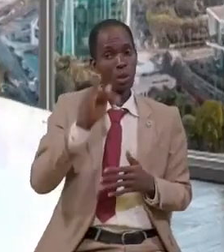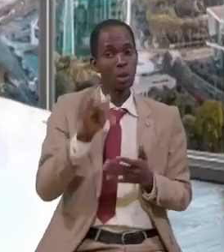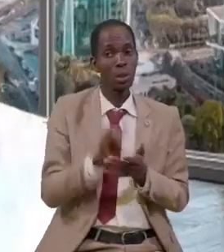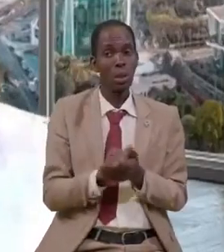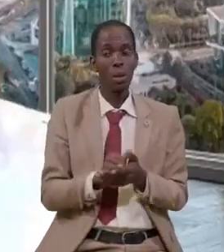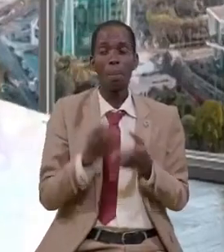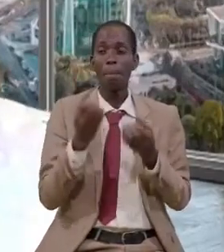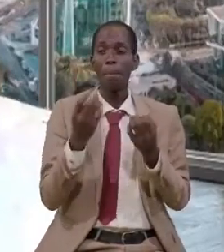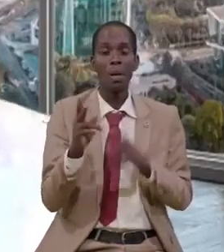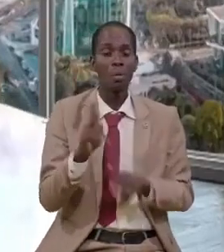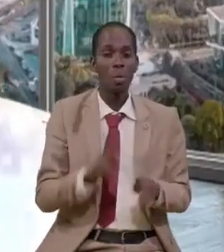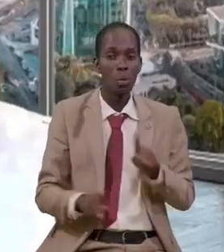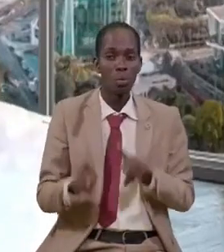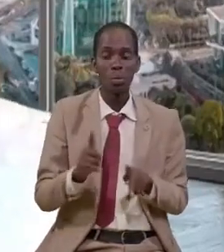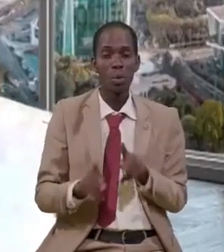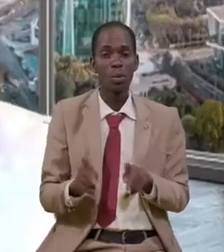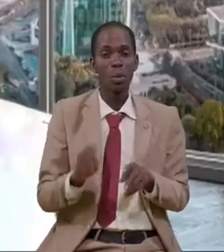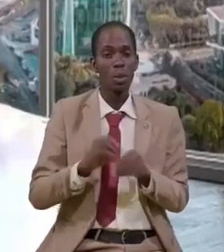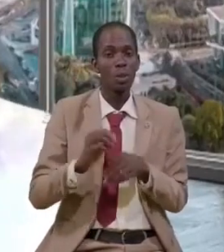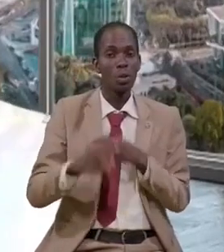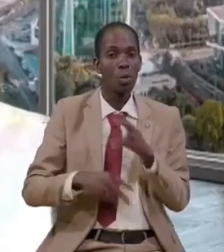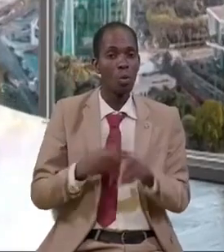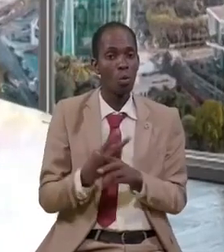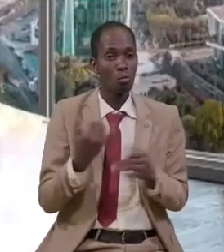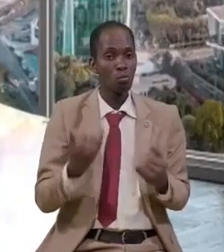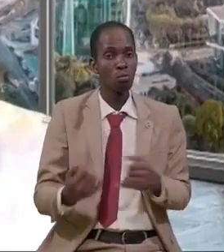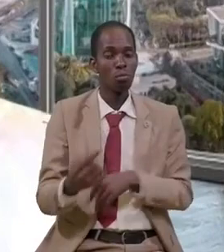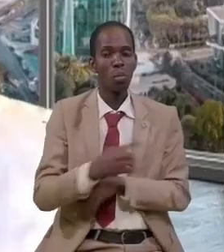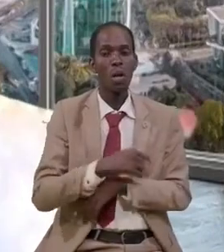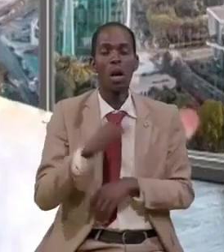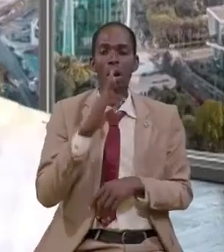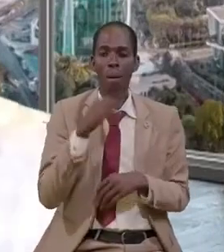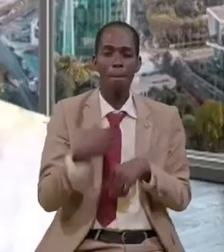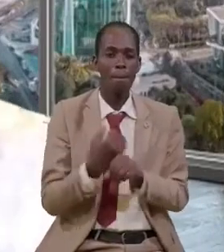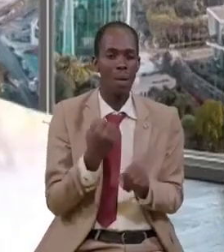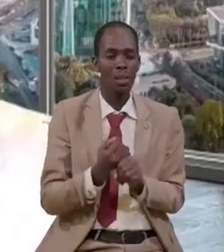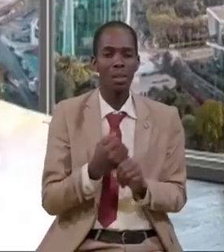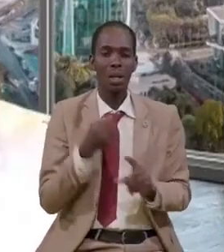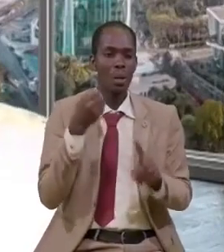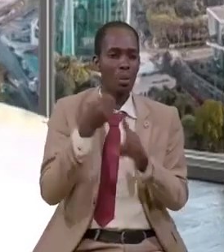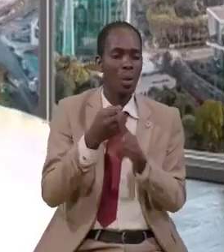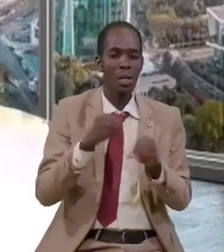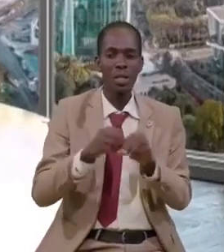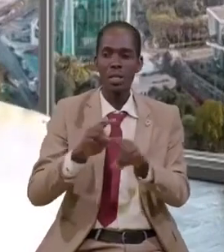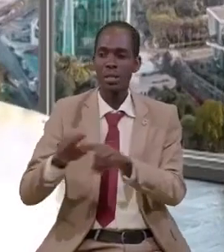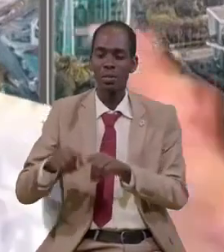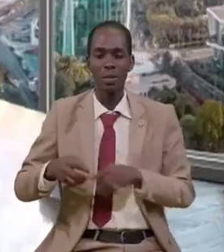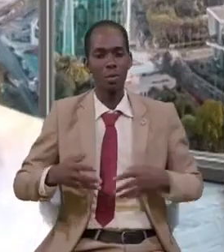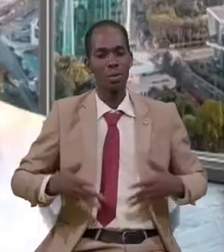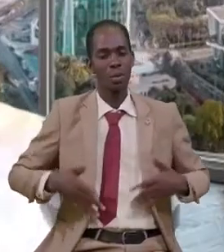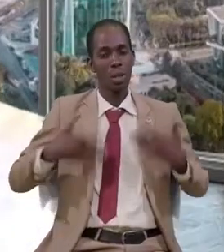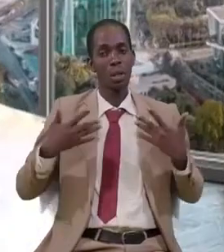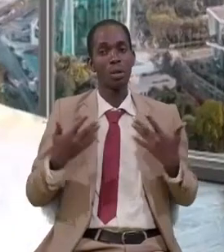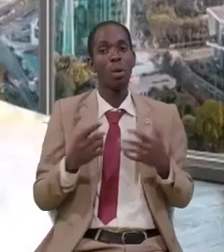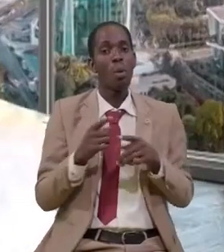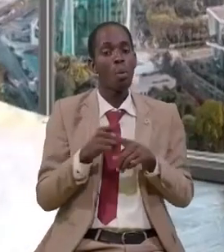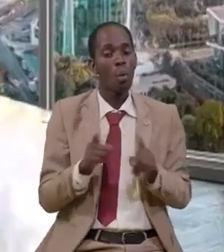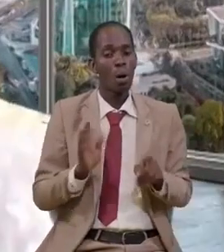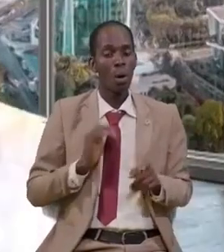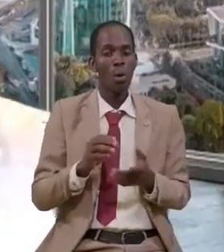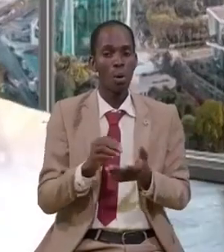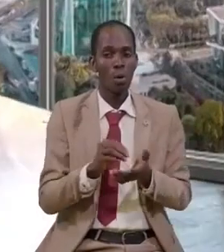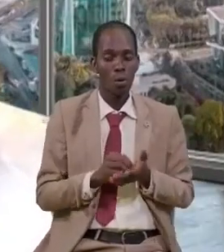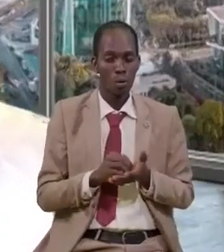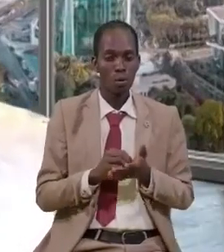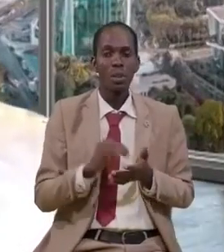are making impact in different aspects of life. But the focus of our discussion today is how we can